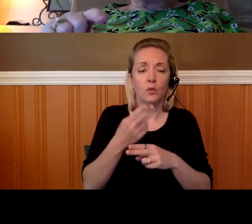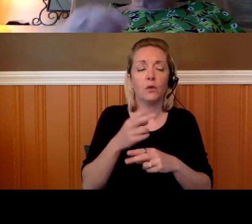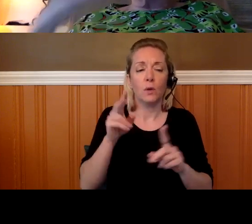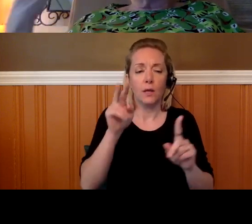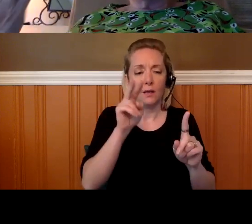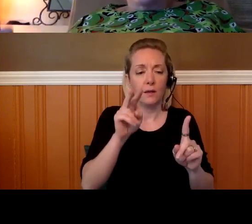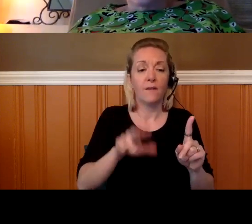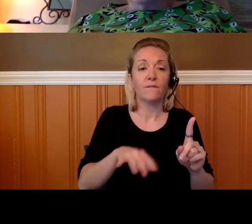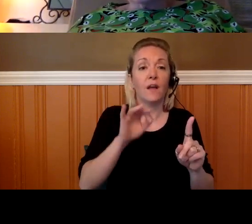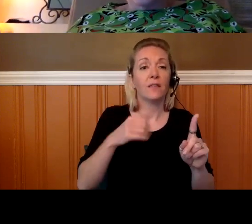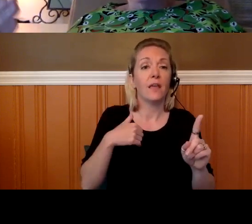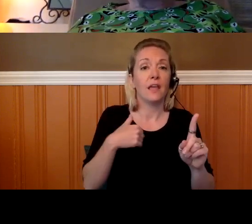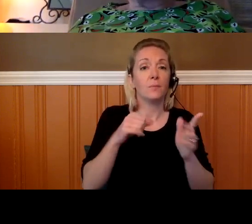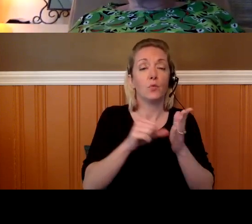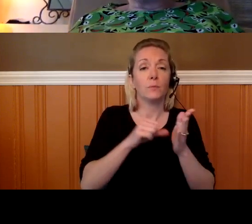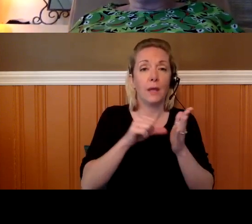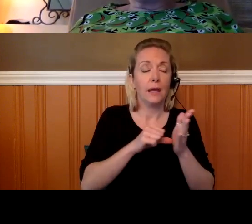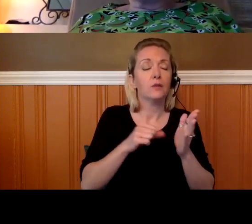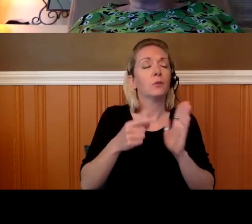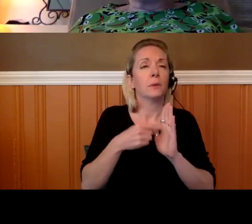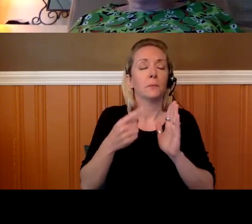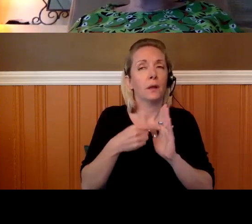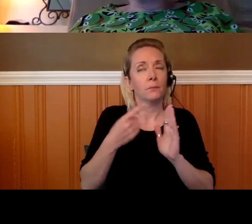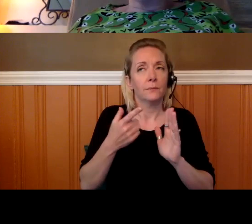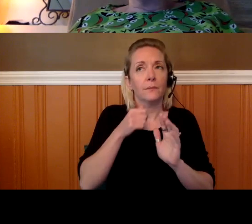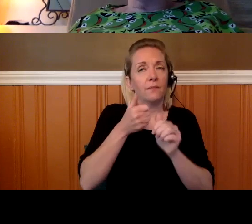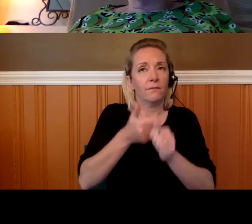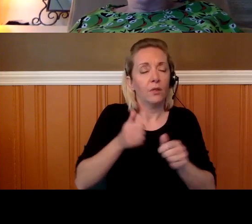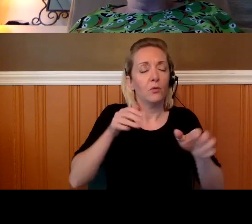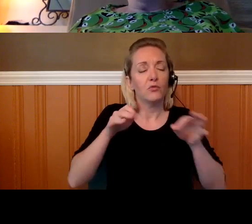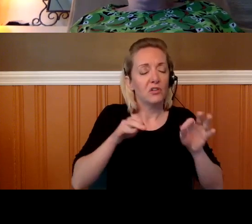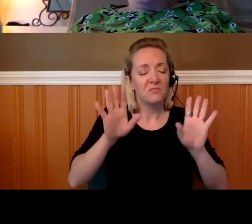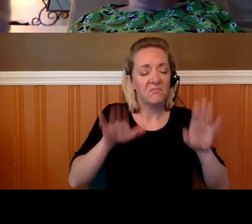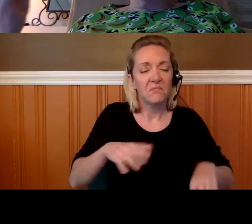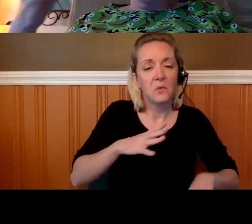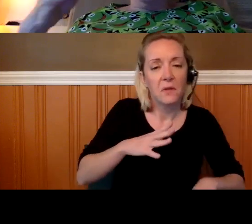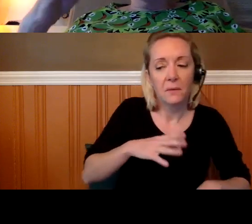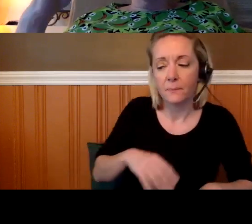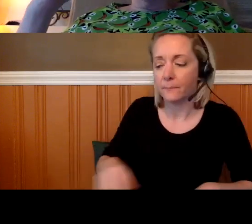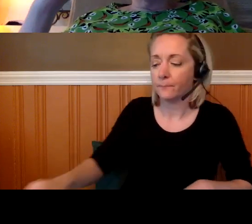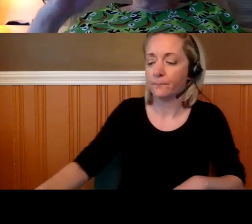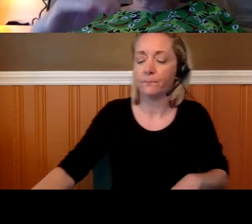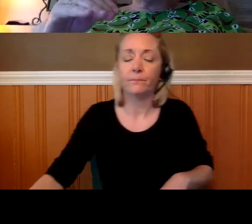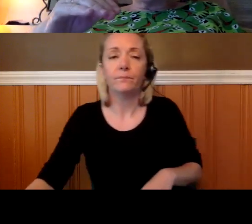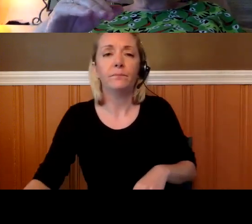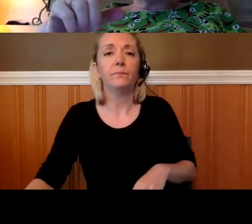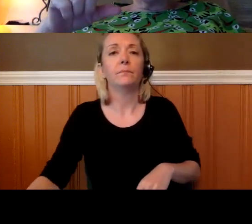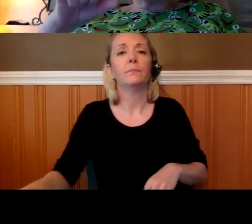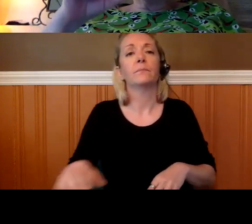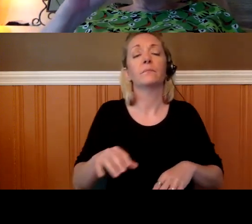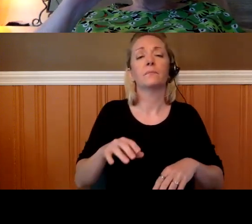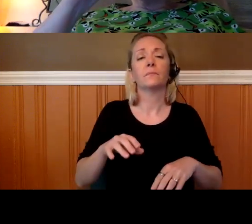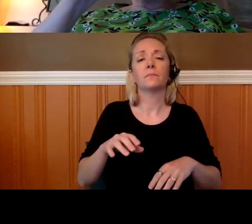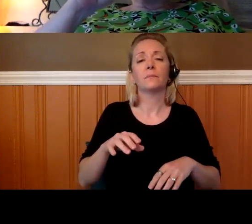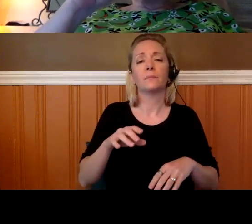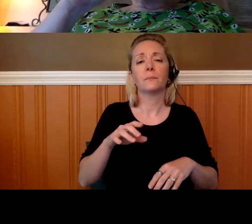animals page. Does she always do what you tell her? No, that's okay. And then, but once she got there, and I think when she